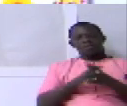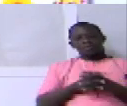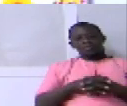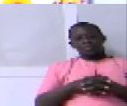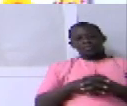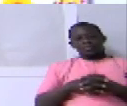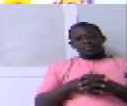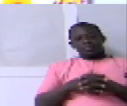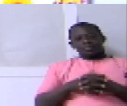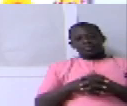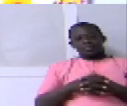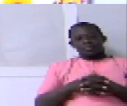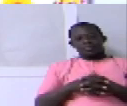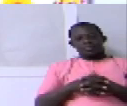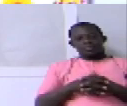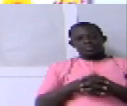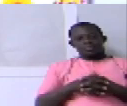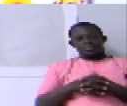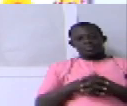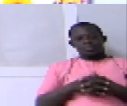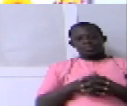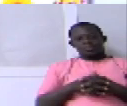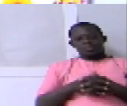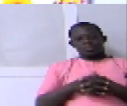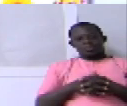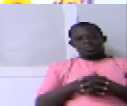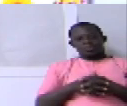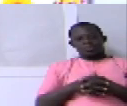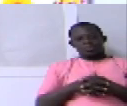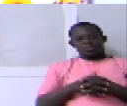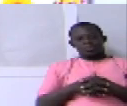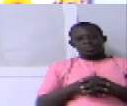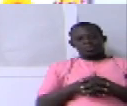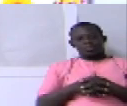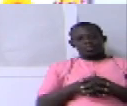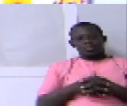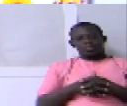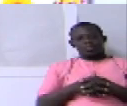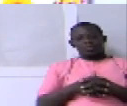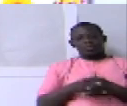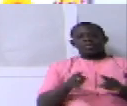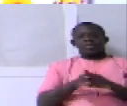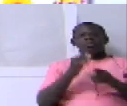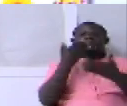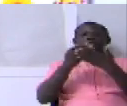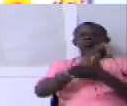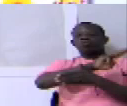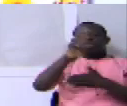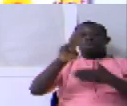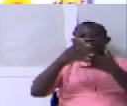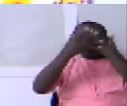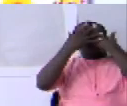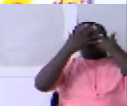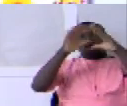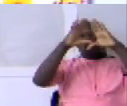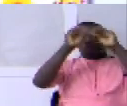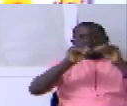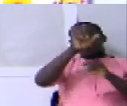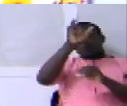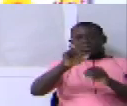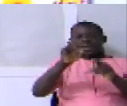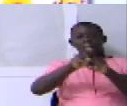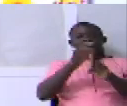fisiata dina nga bulang mfangulu la hakilo noma. Let no prison officer allowed to come here and sit again like how I